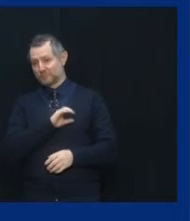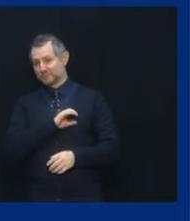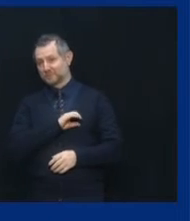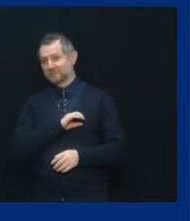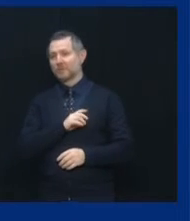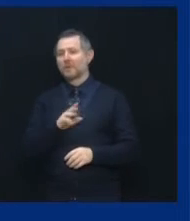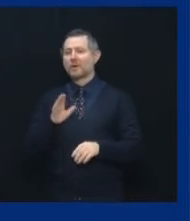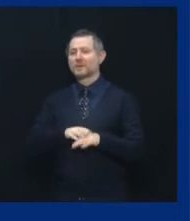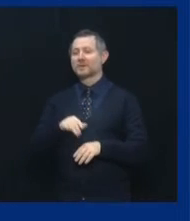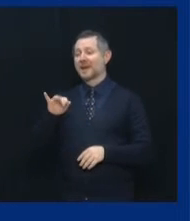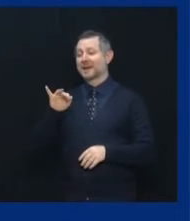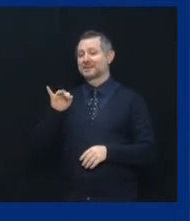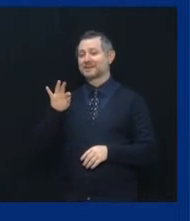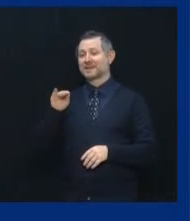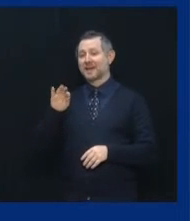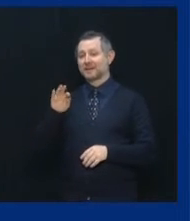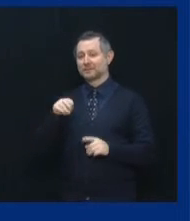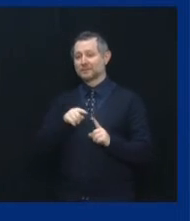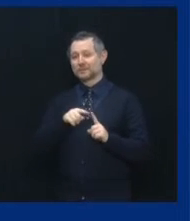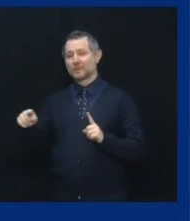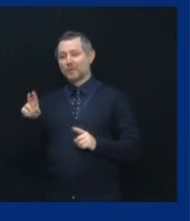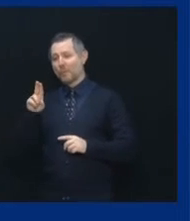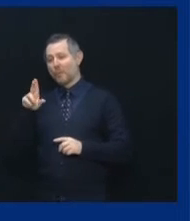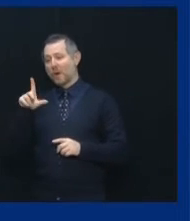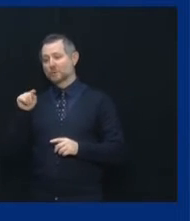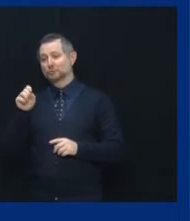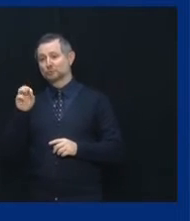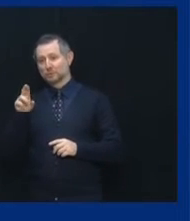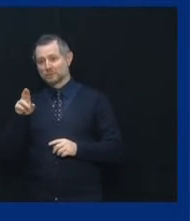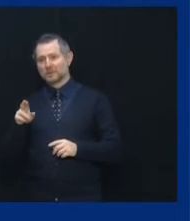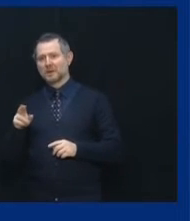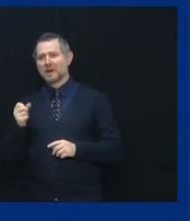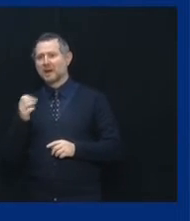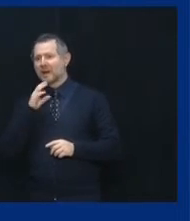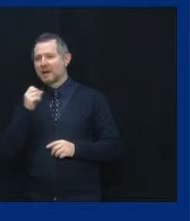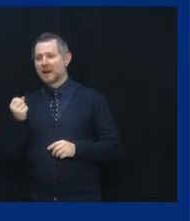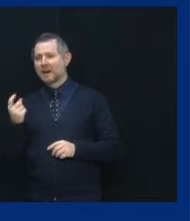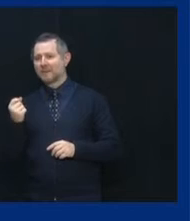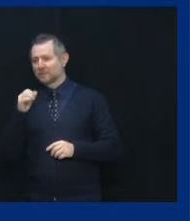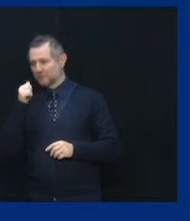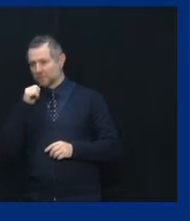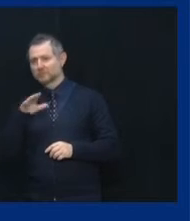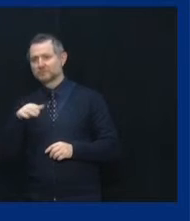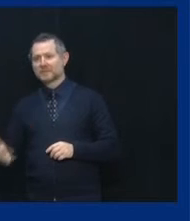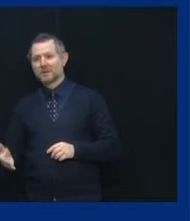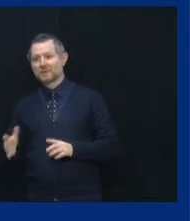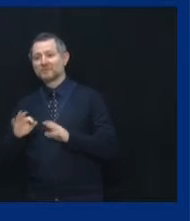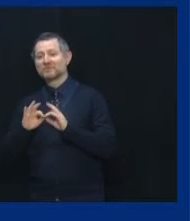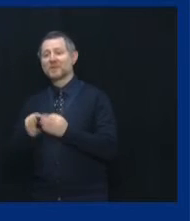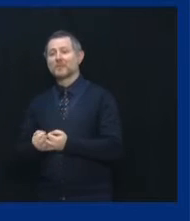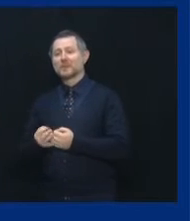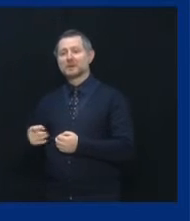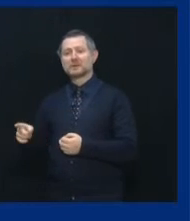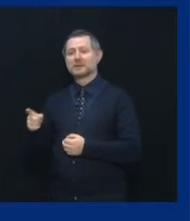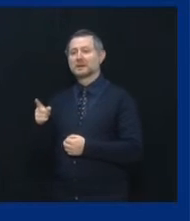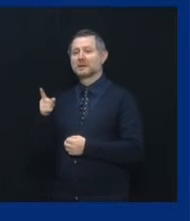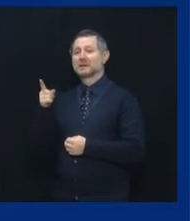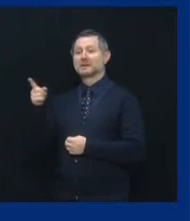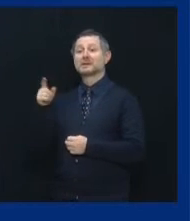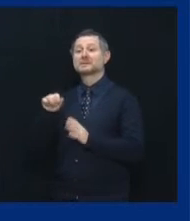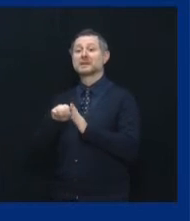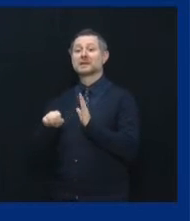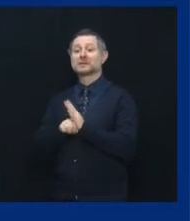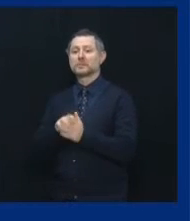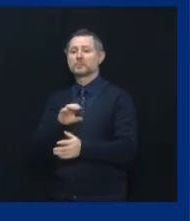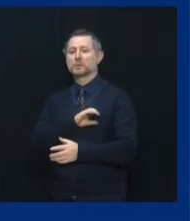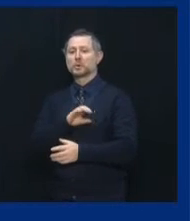that left an 11-year-old girl dead. The family of the little girl is claiming that the trooper involved pepper sprayed the driver before ramming the vehicle off the